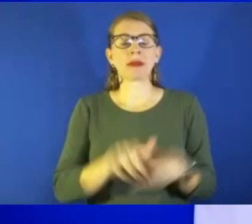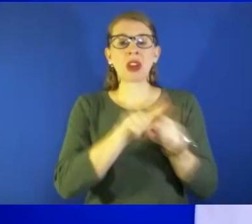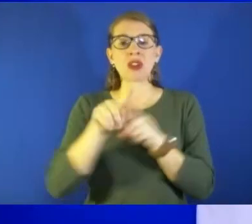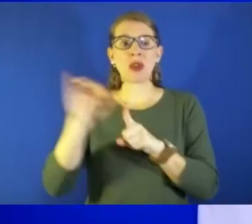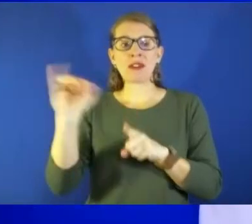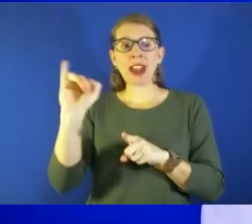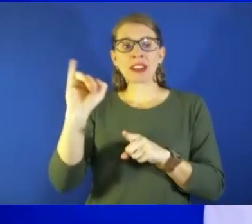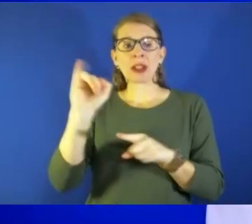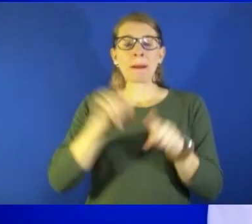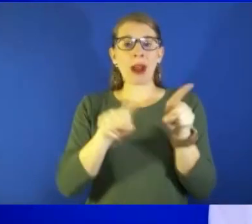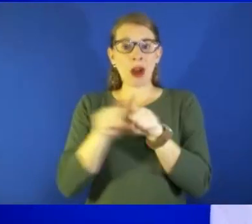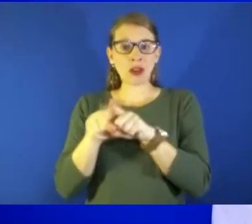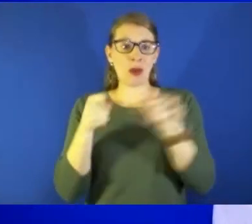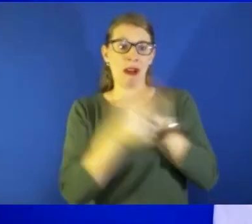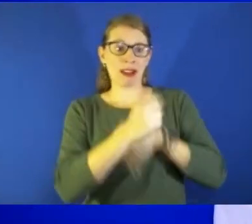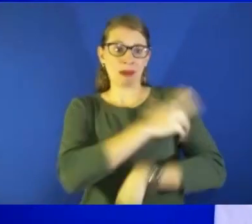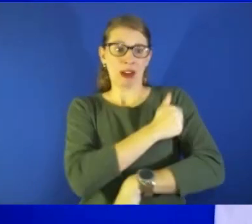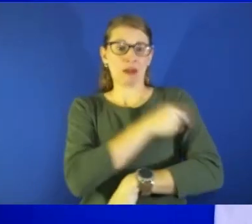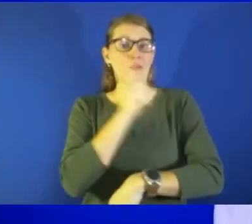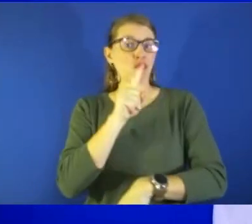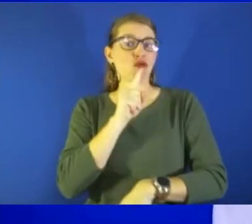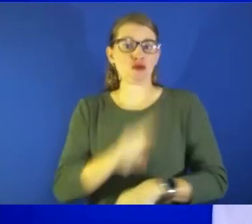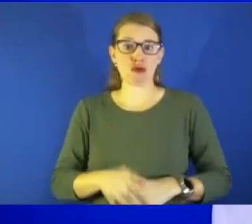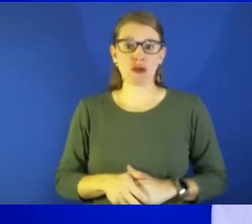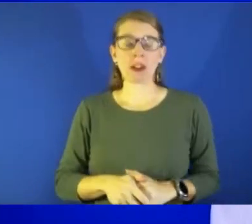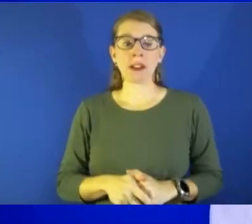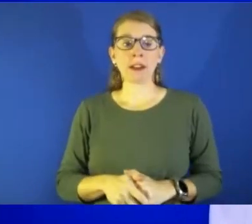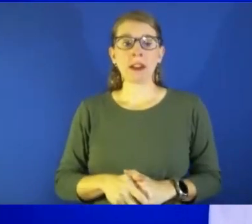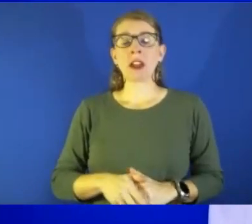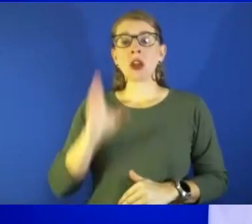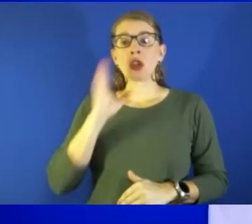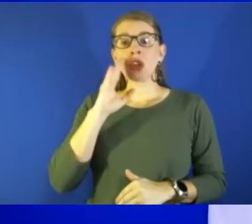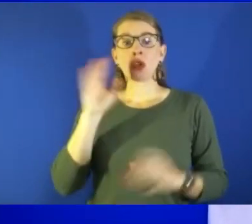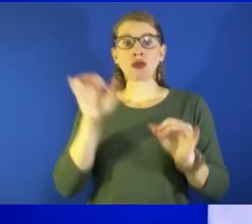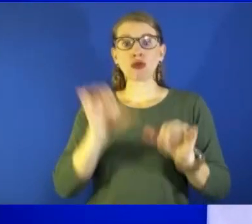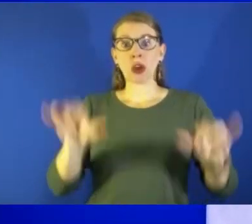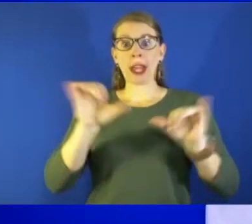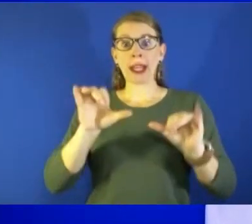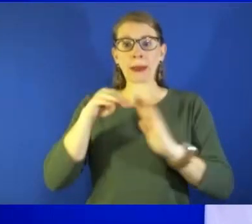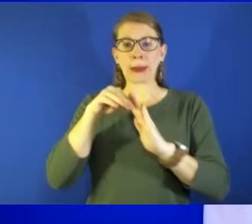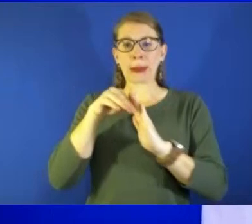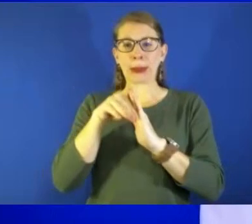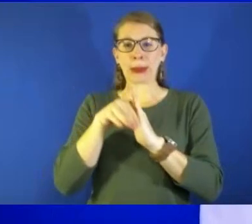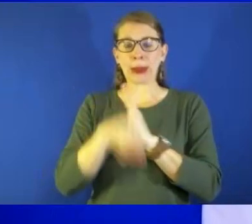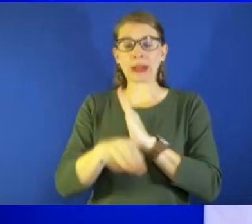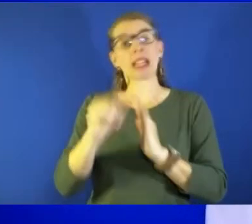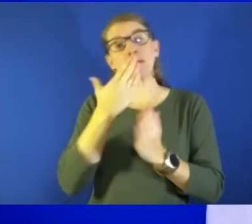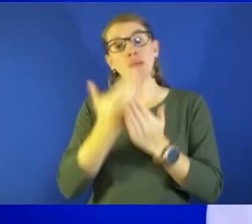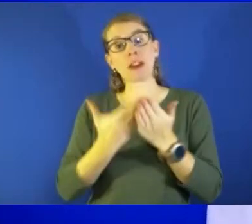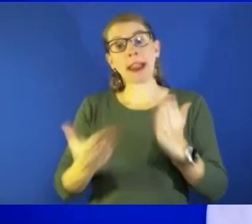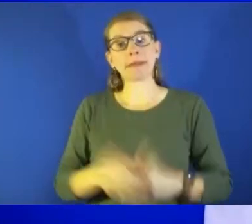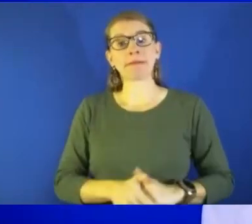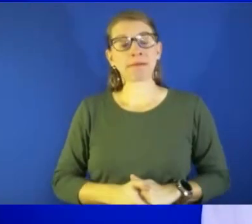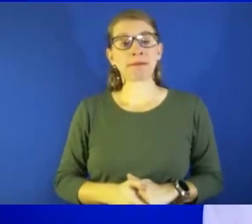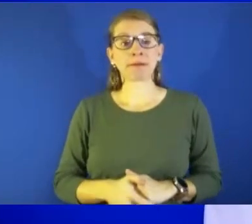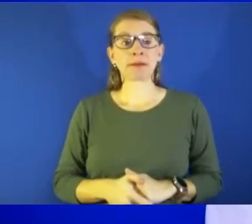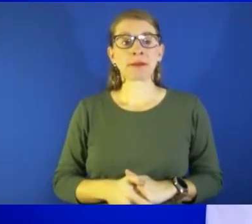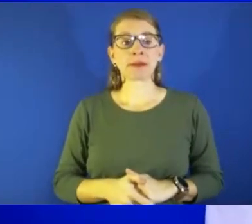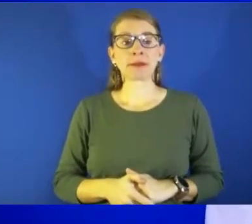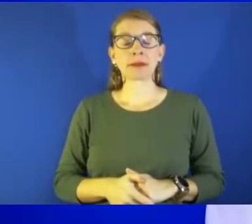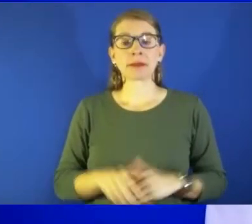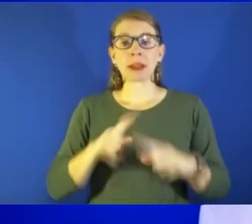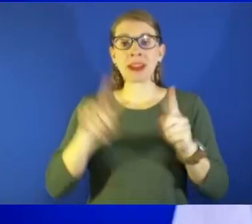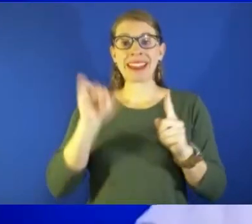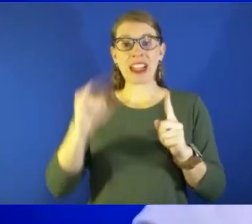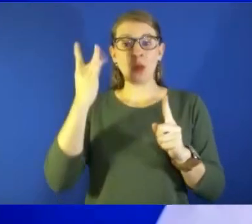the hospitalizations for sure. We know that the trend has been downturning, so that's always a good thing. But that's why I think it is